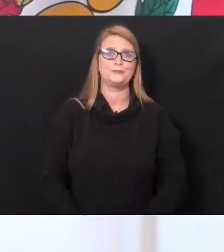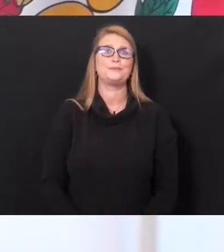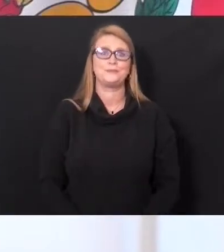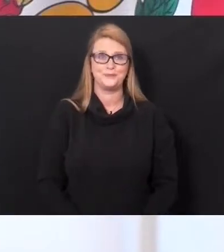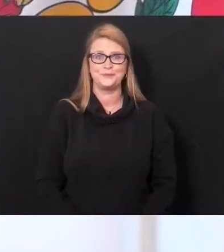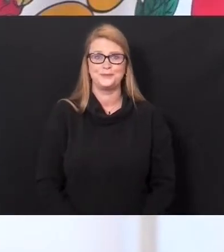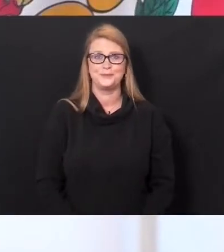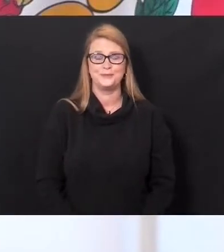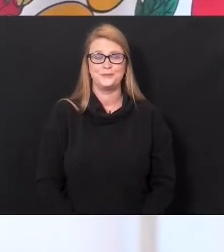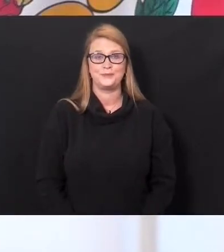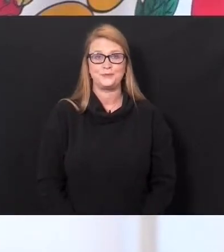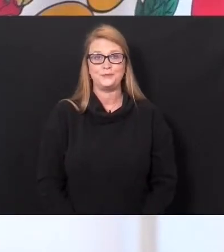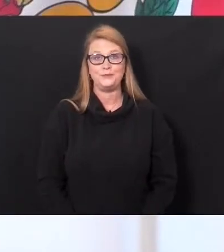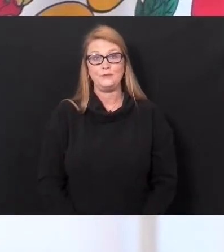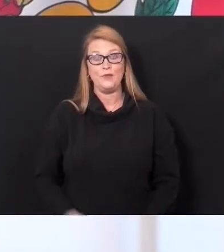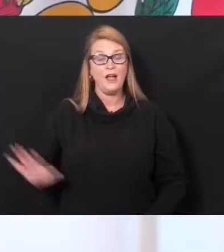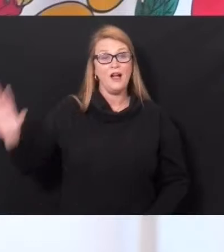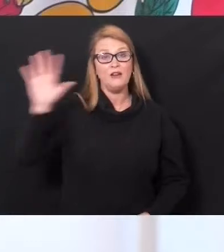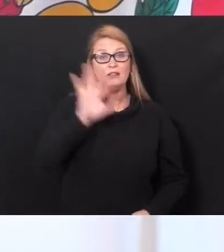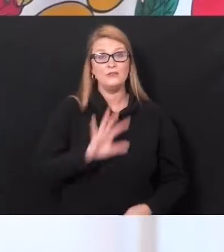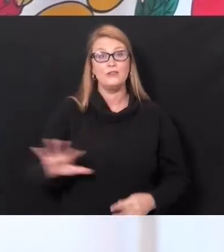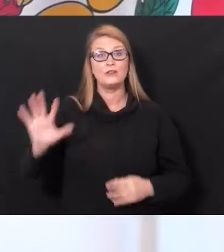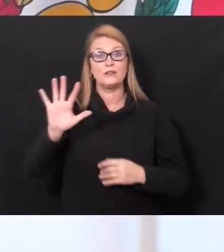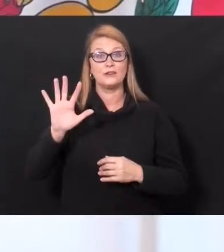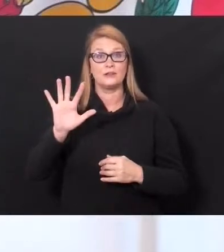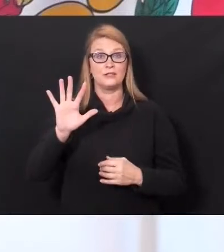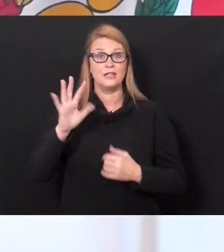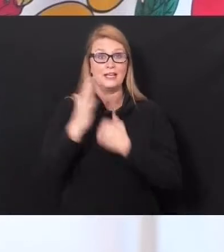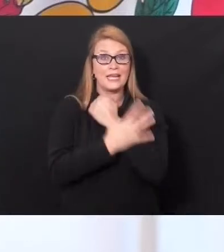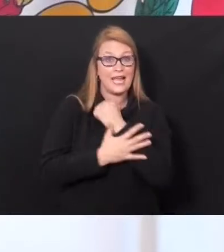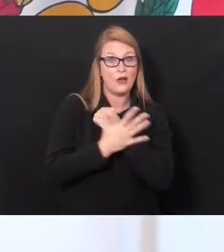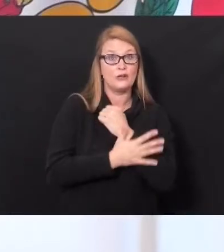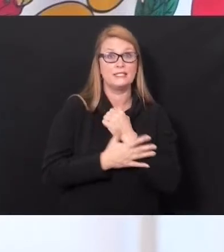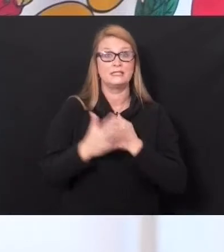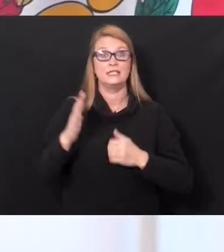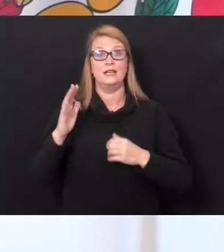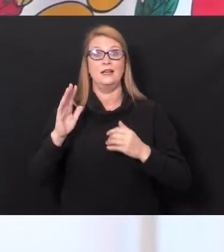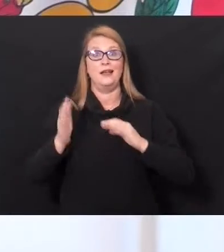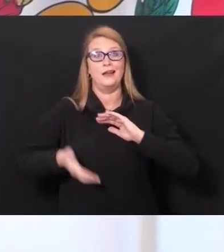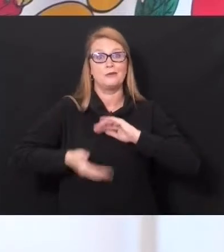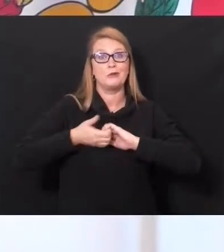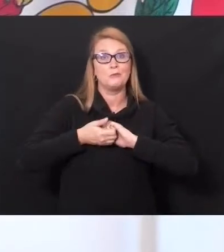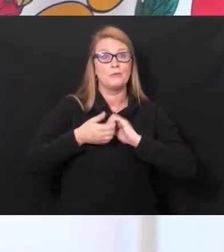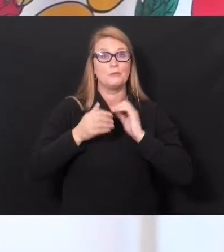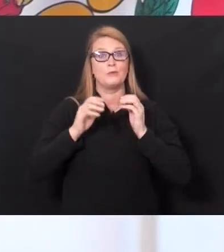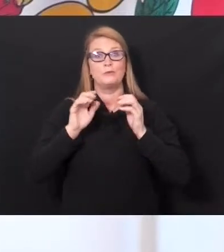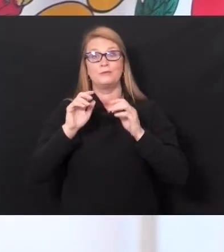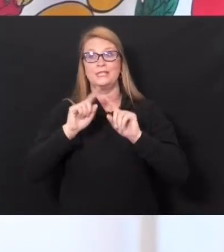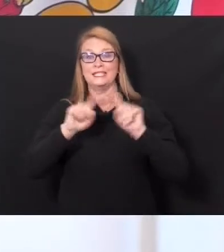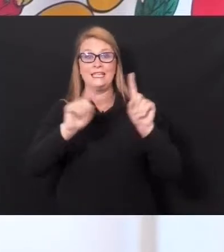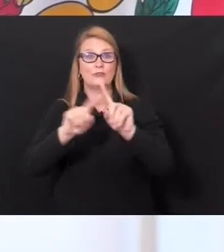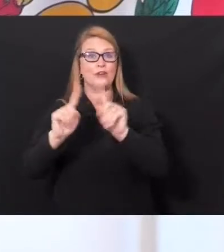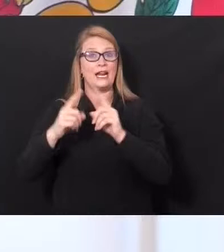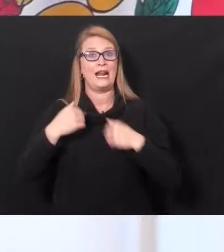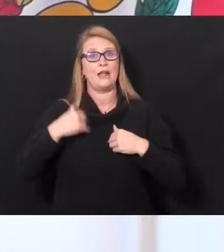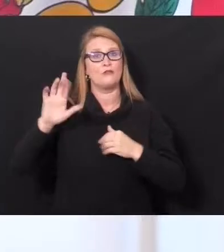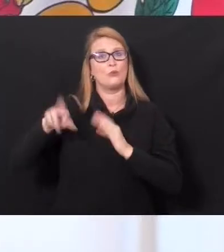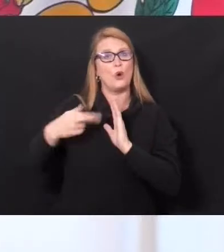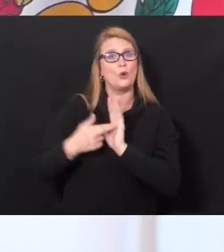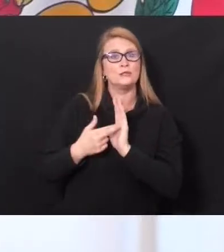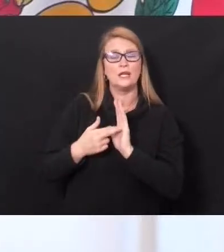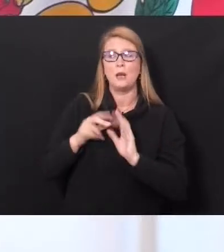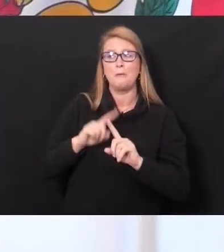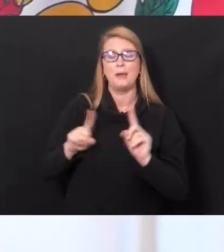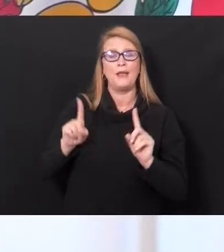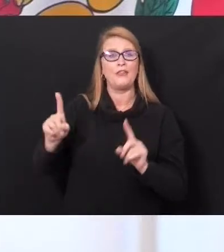know, all of our counties and our community partners play this vital role, and I just can't say